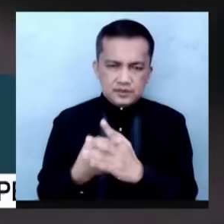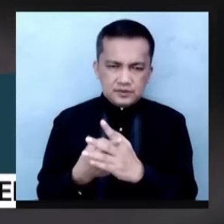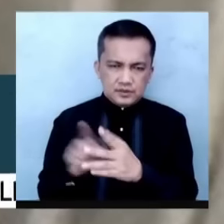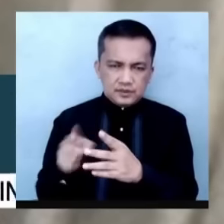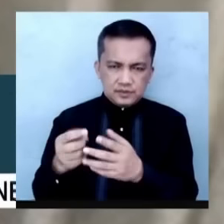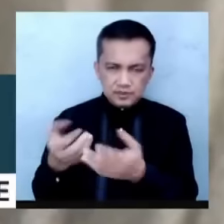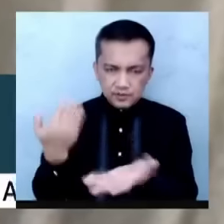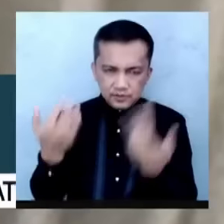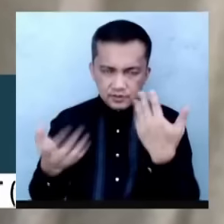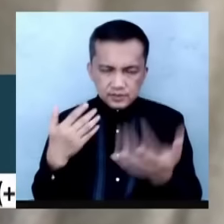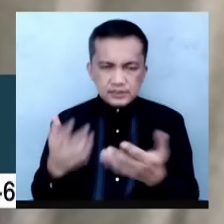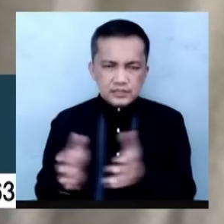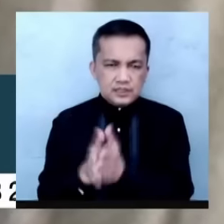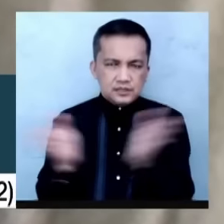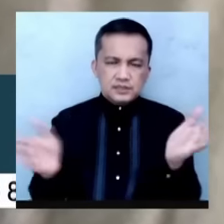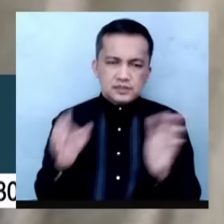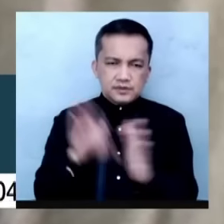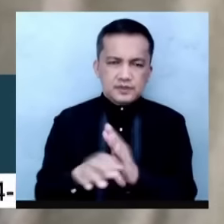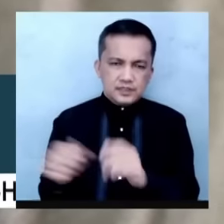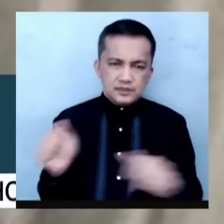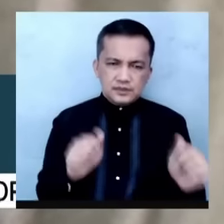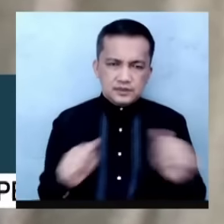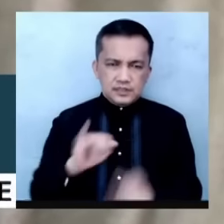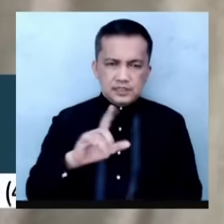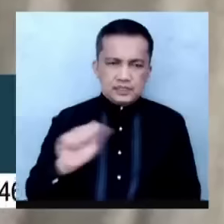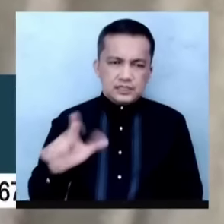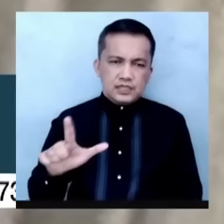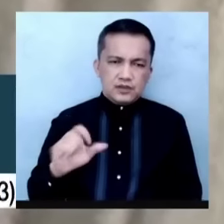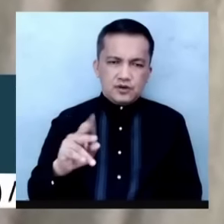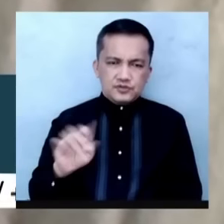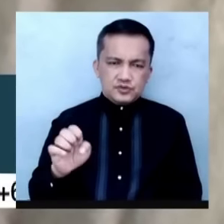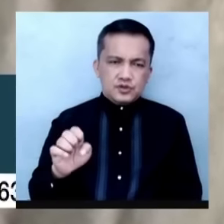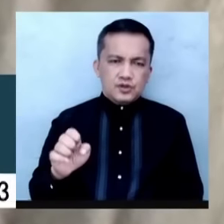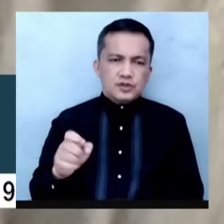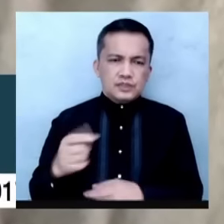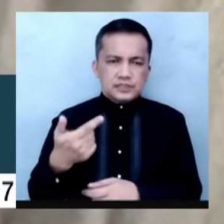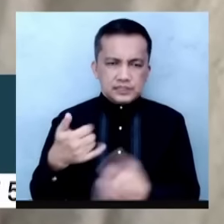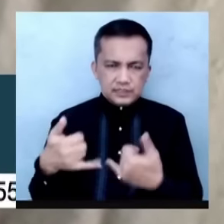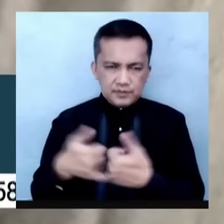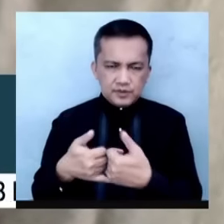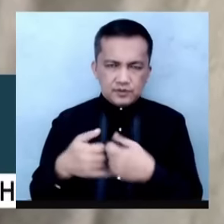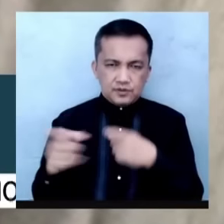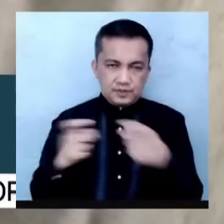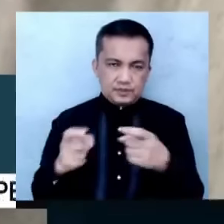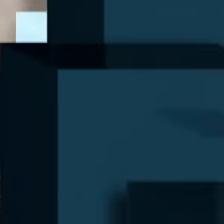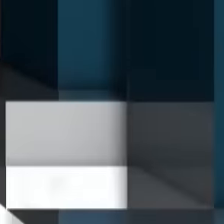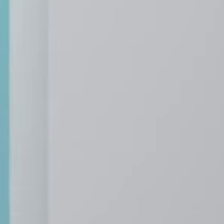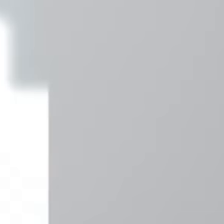uncovering the expansive criminal activities of illegal offshore gaming operators in the country.